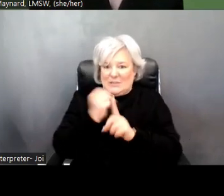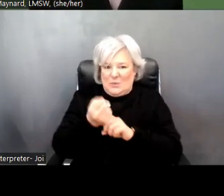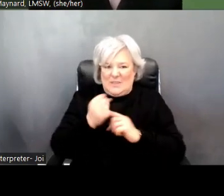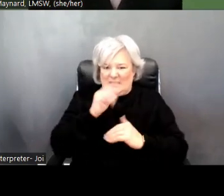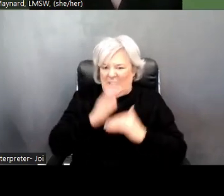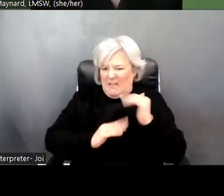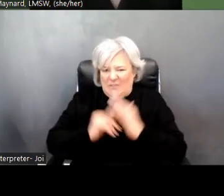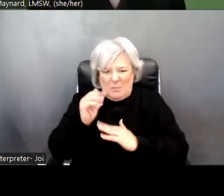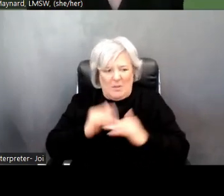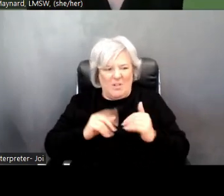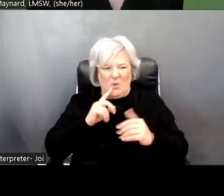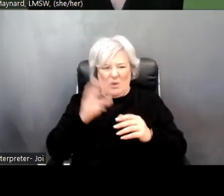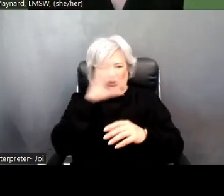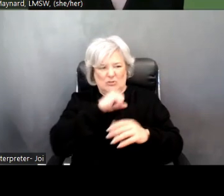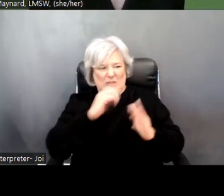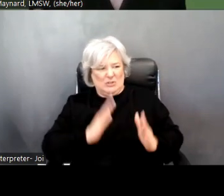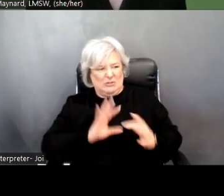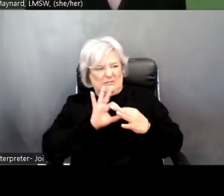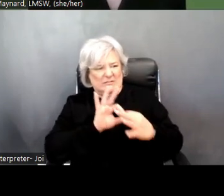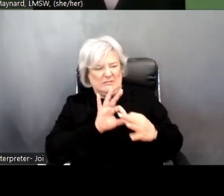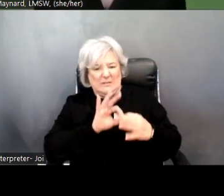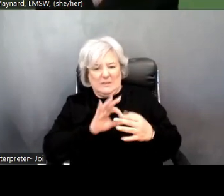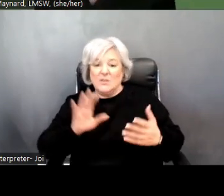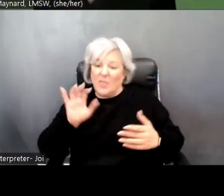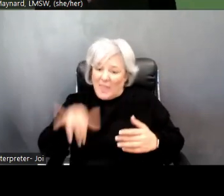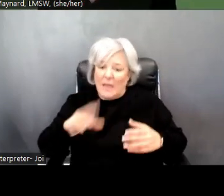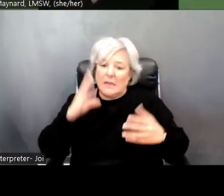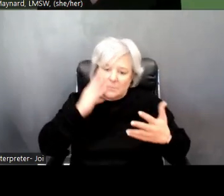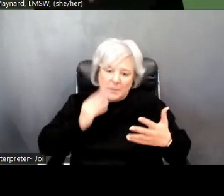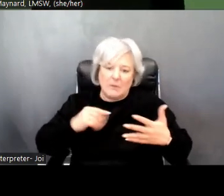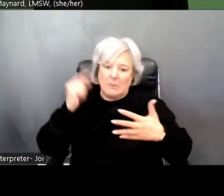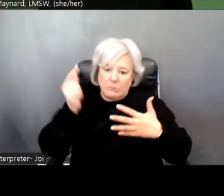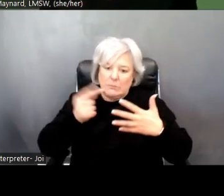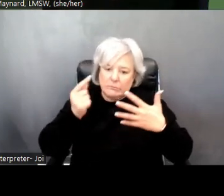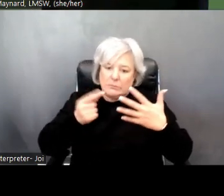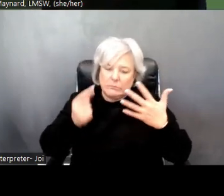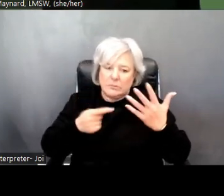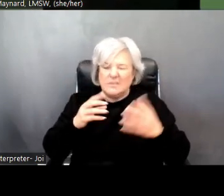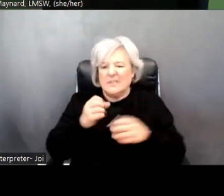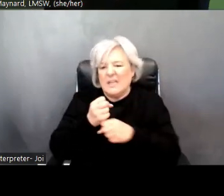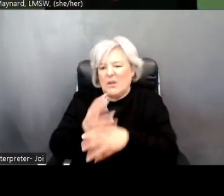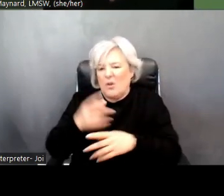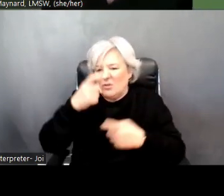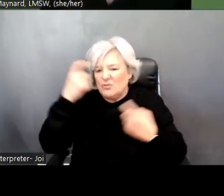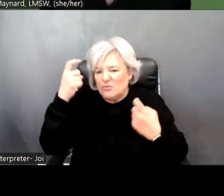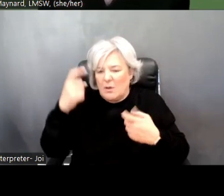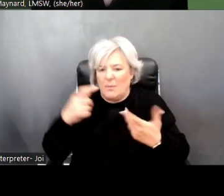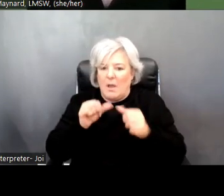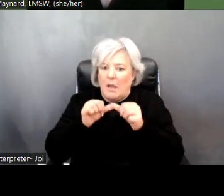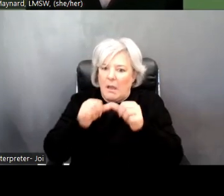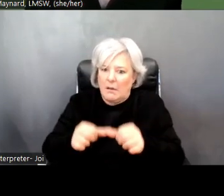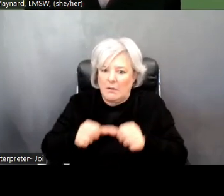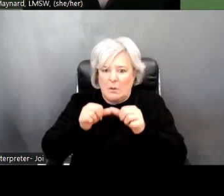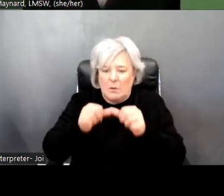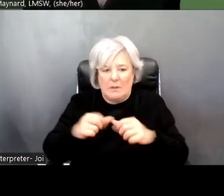strangers because of their experiences, because of that early trauma, maybe ongoing trauma, the complex